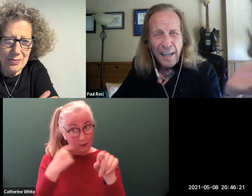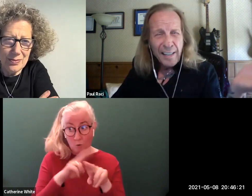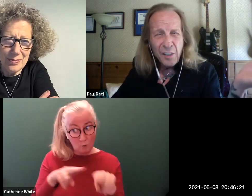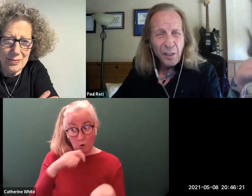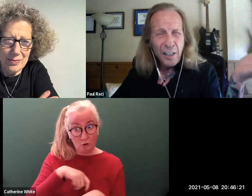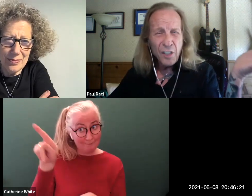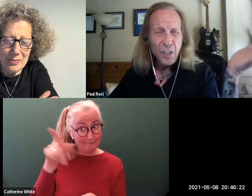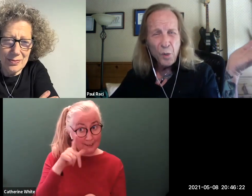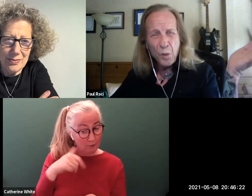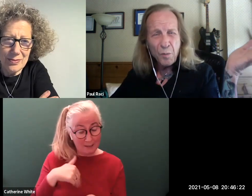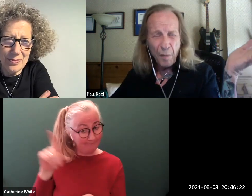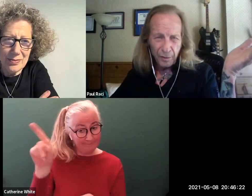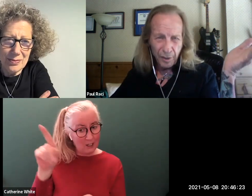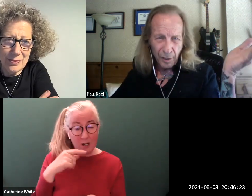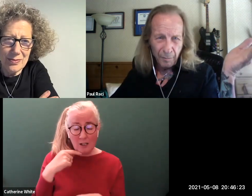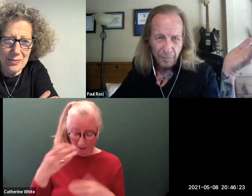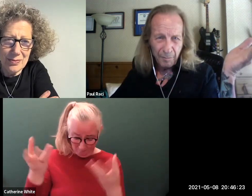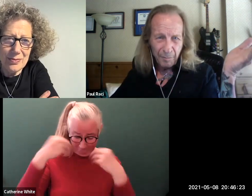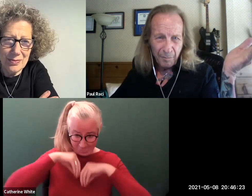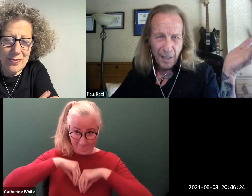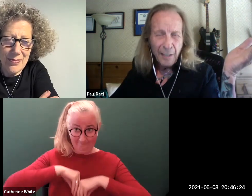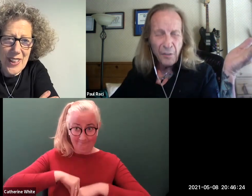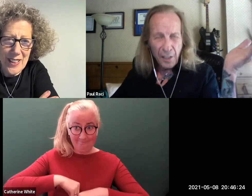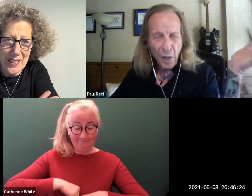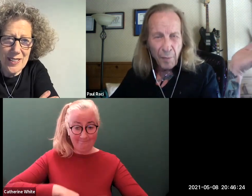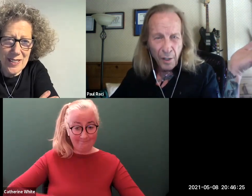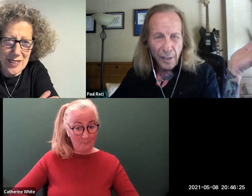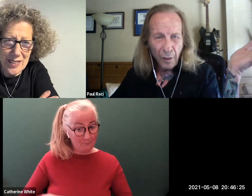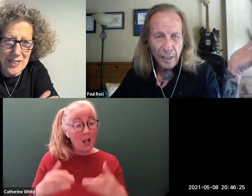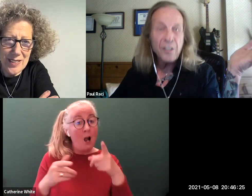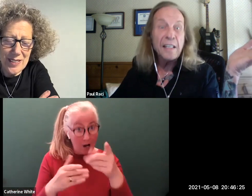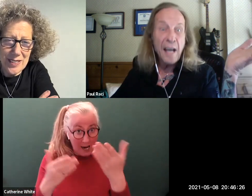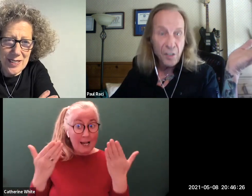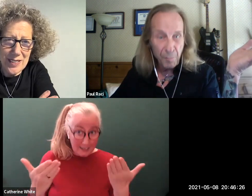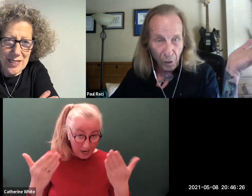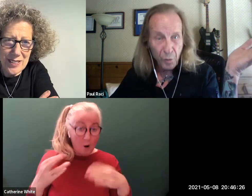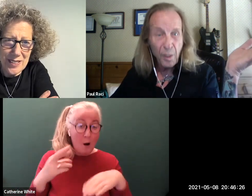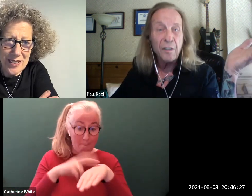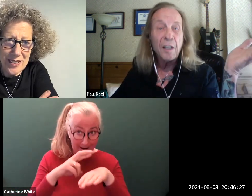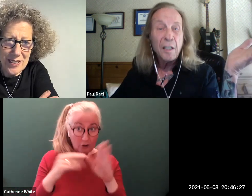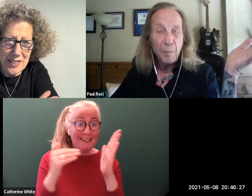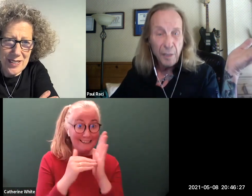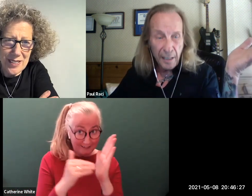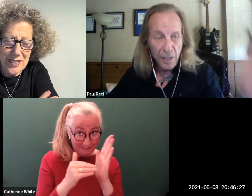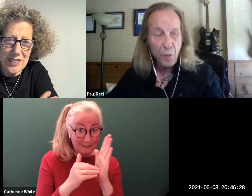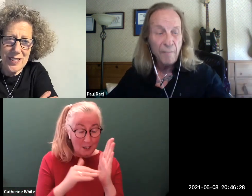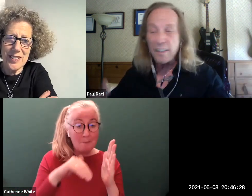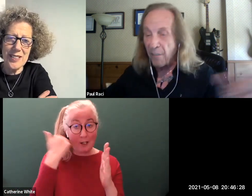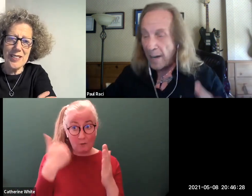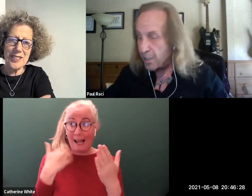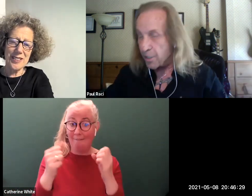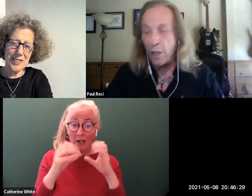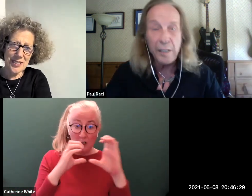So it's a huge mountain to climb. Things are better nowadays, yes, because we have communication, we